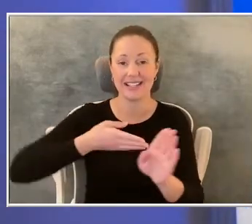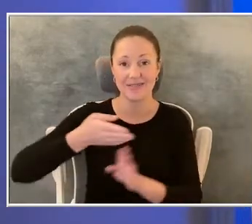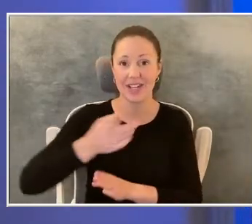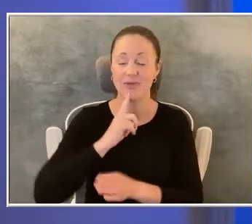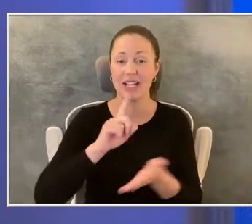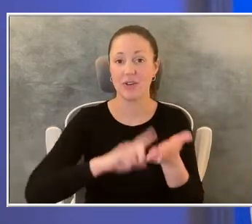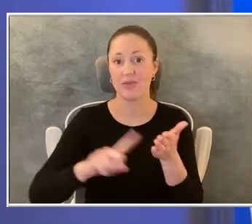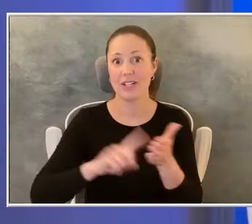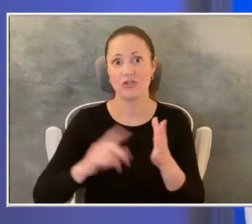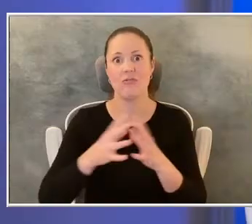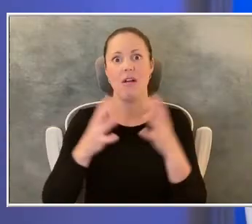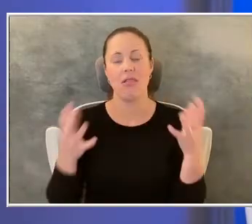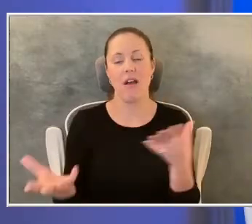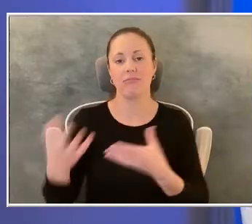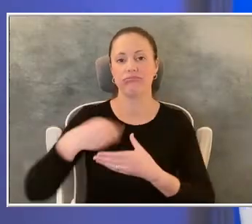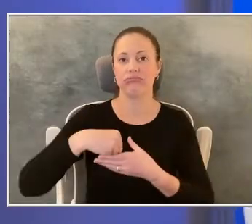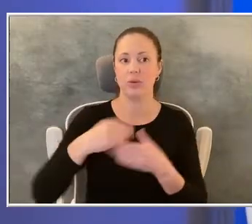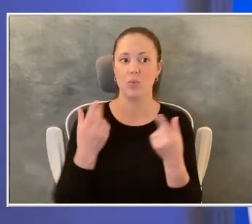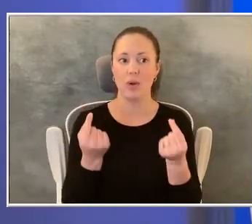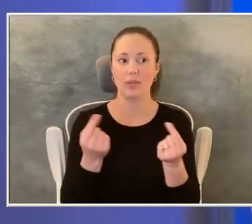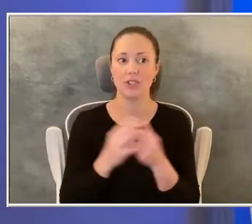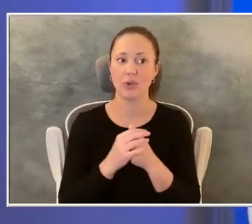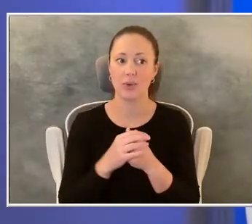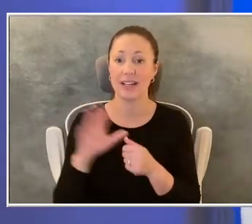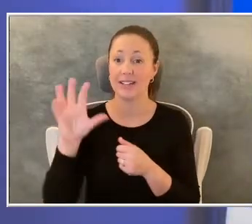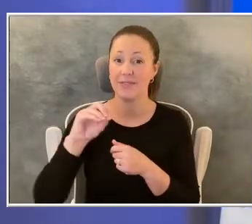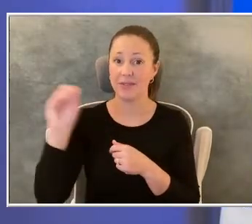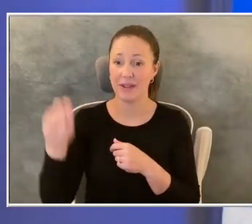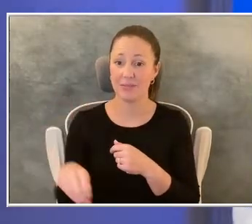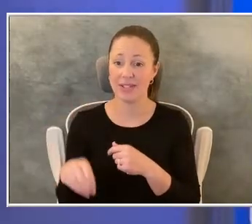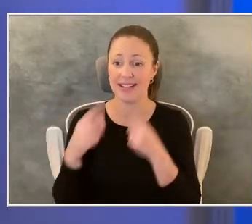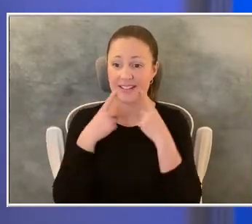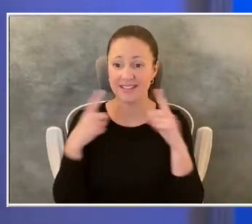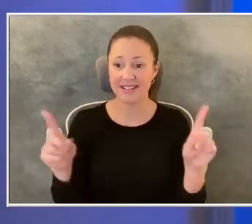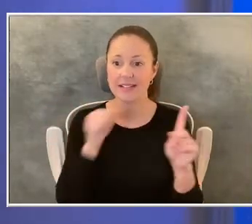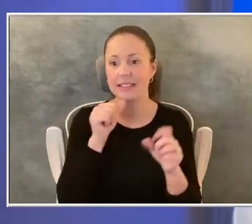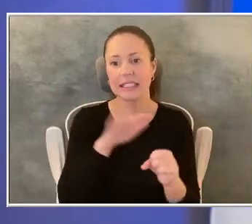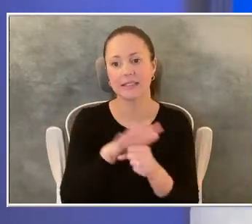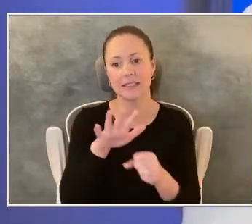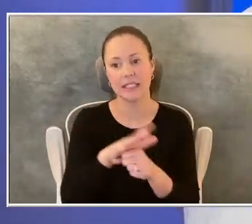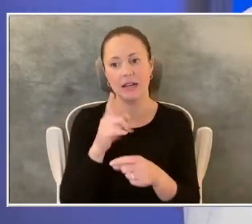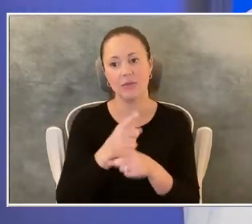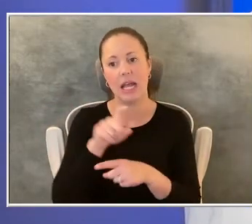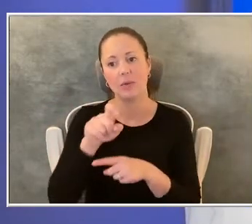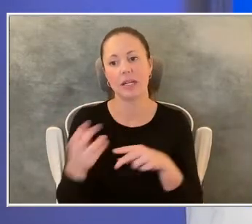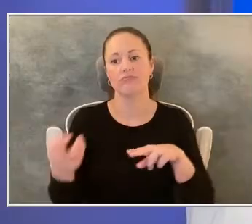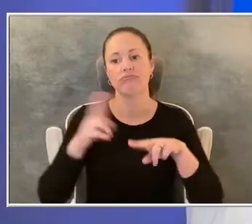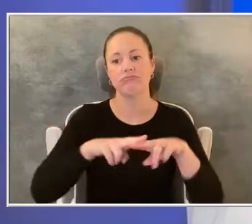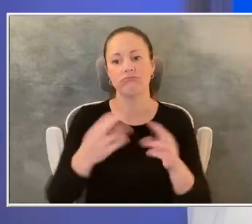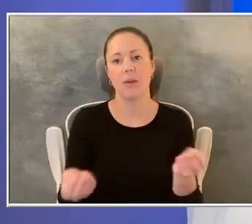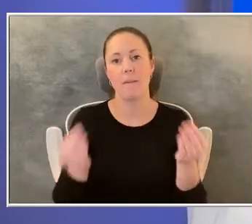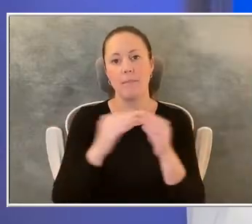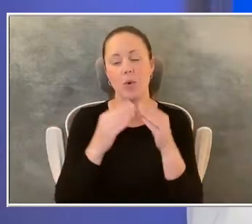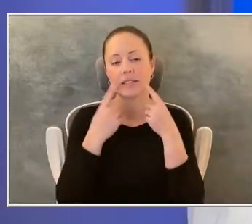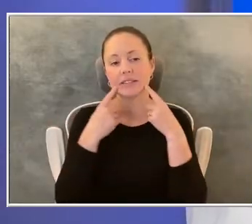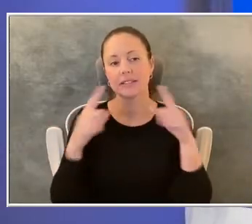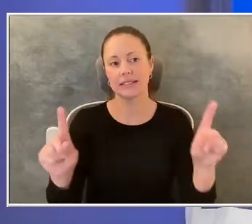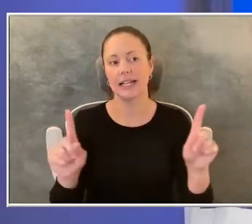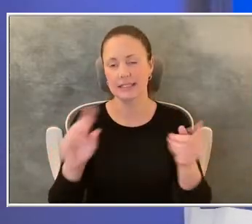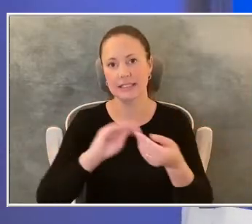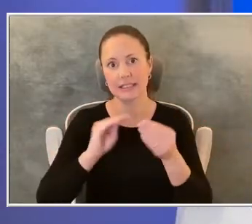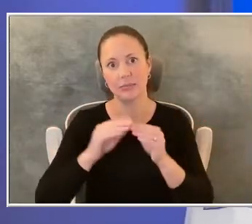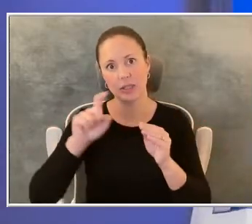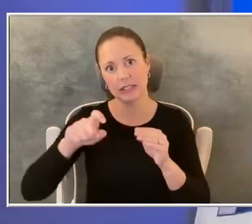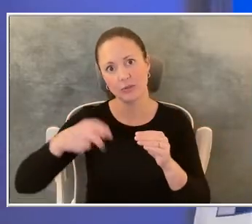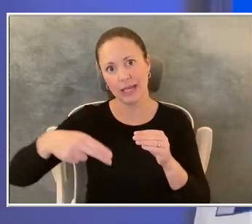because 50% success is not enough, right? We need higher. So we got to keep innovating. We got to keep finding new ways how